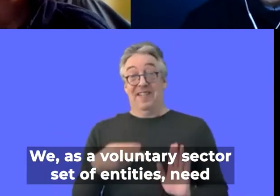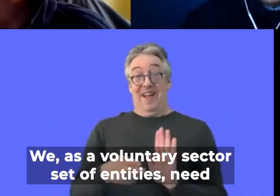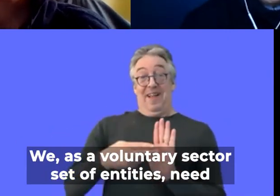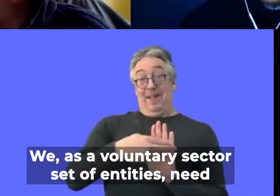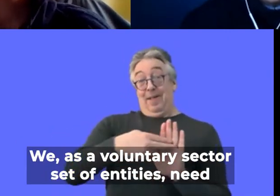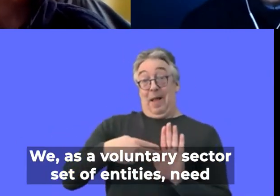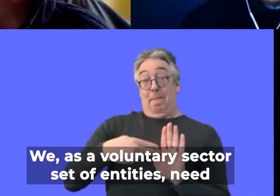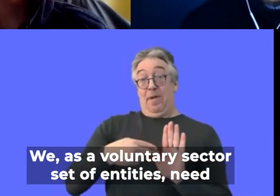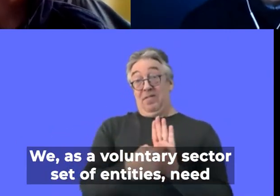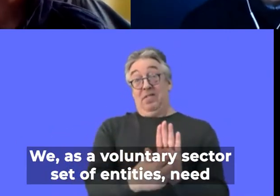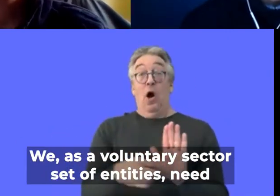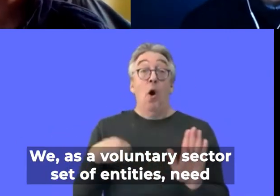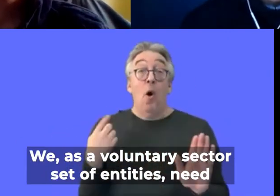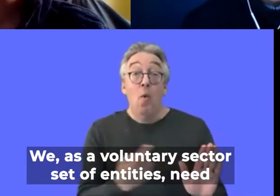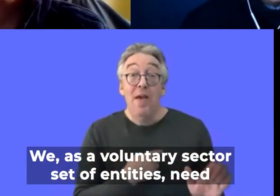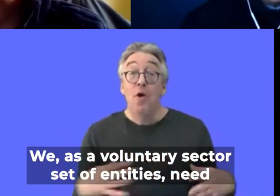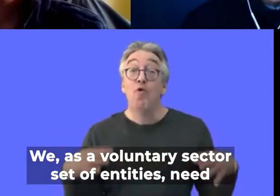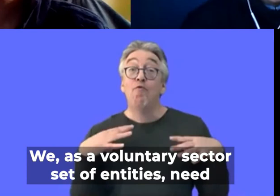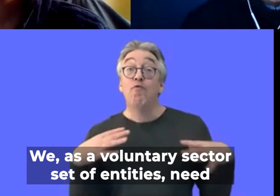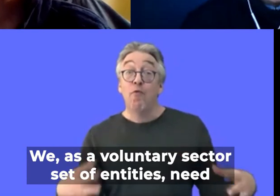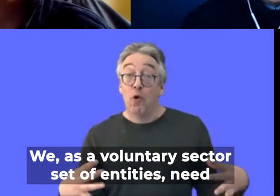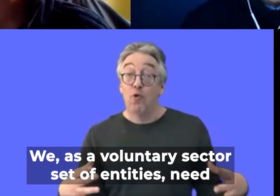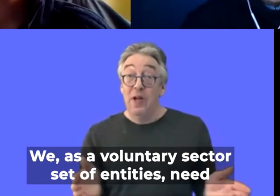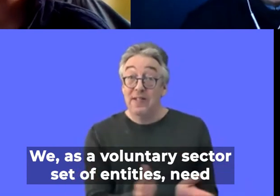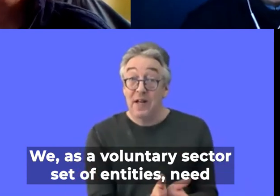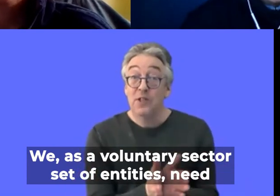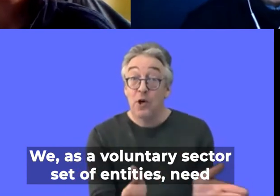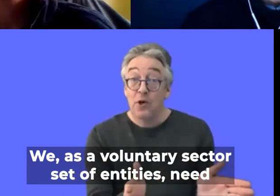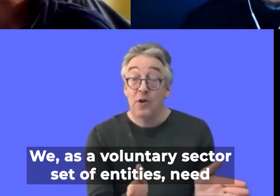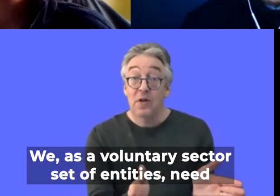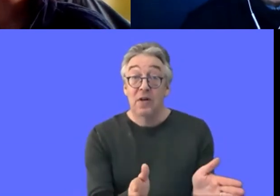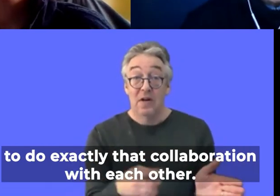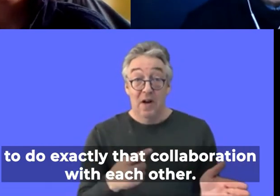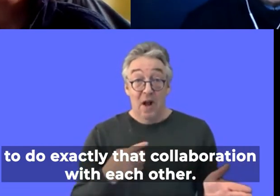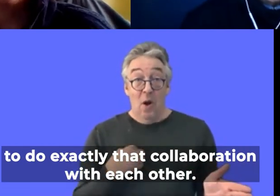We, as a voluntary sector set of entities,